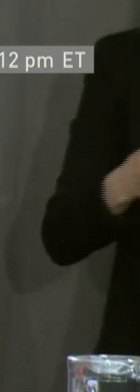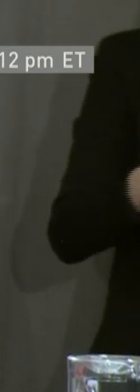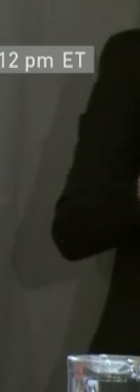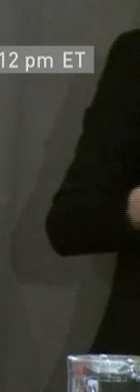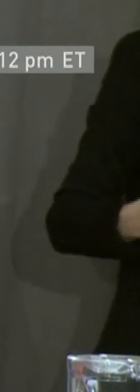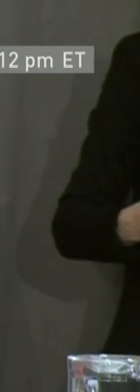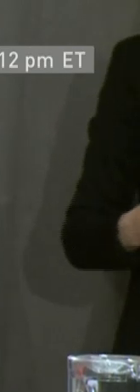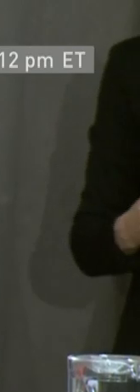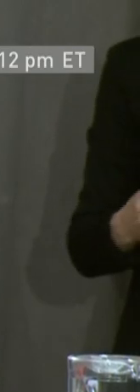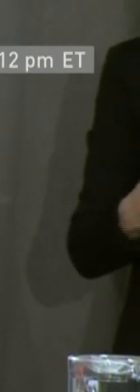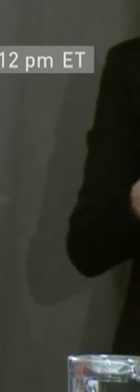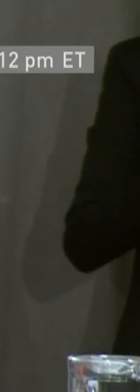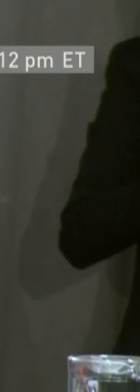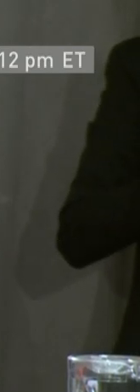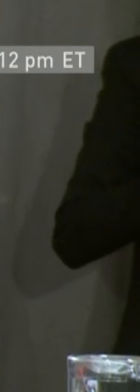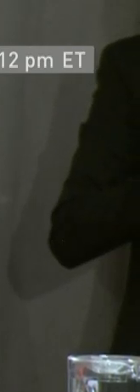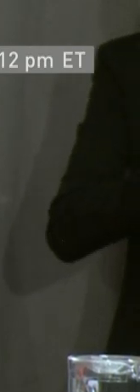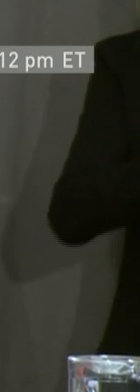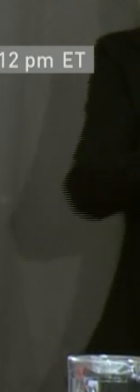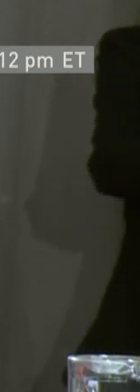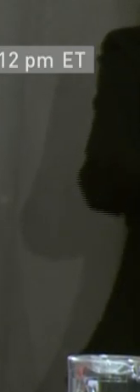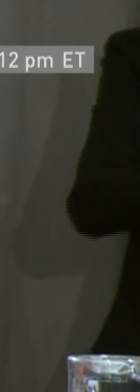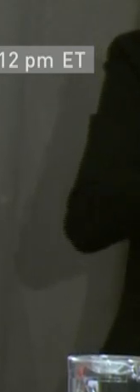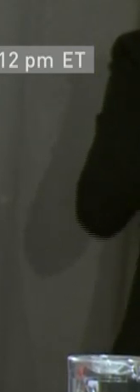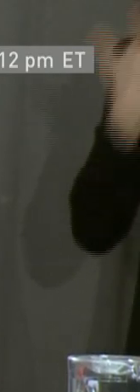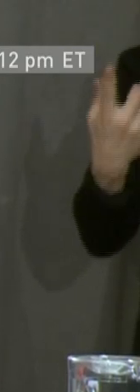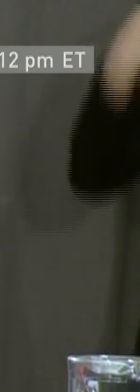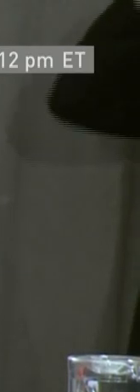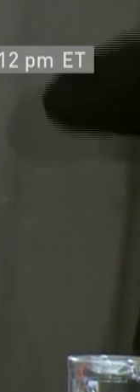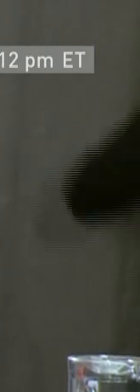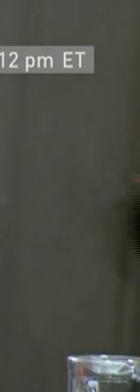delivery system that's going on can do its job.